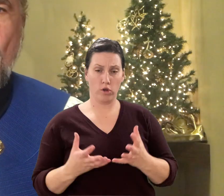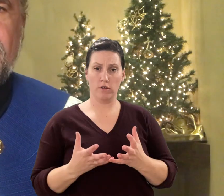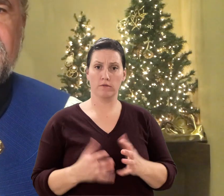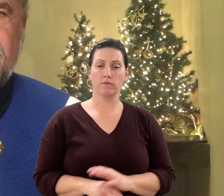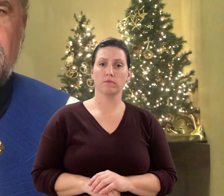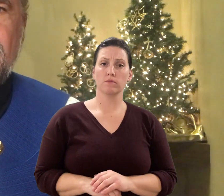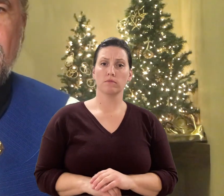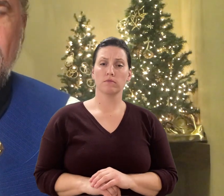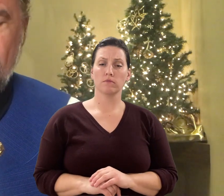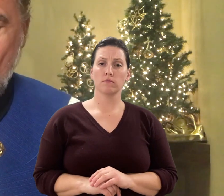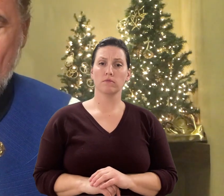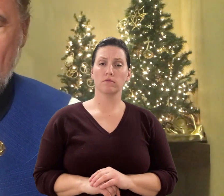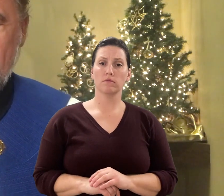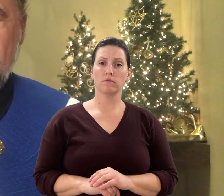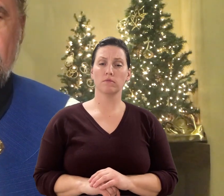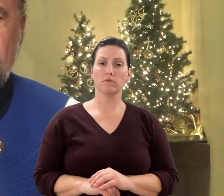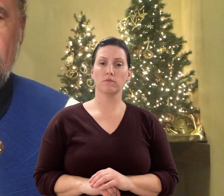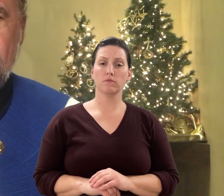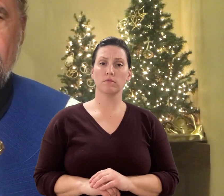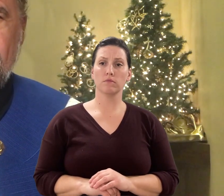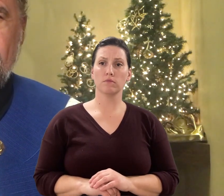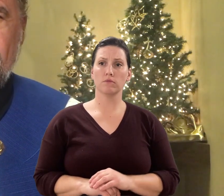takes away the sin of the world.